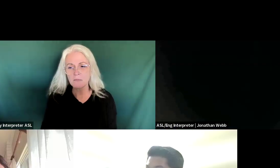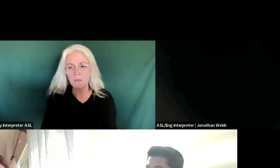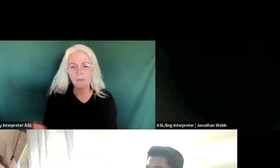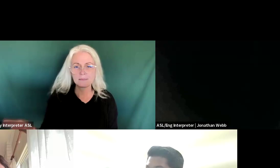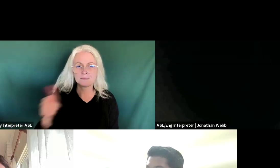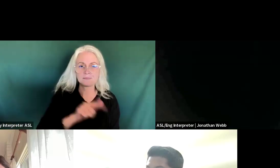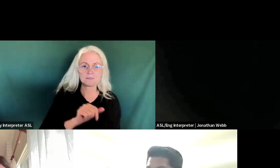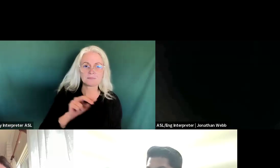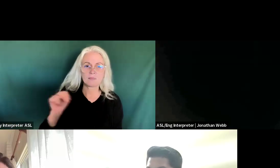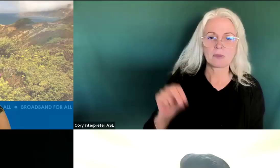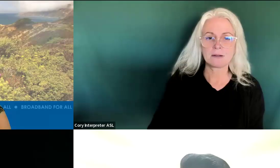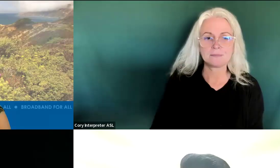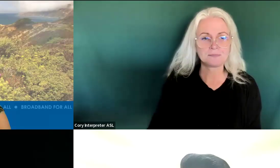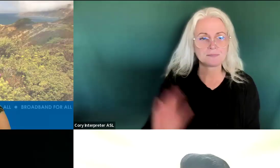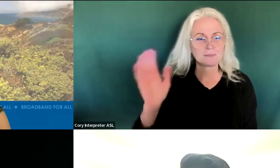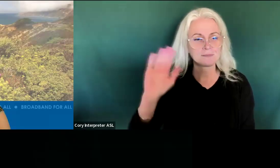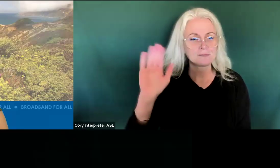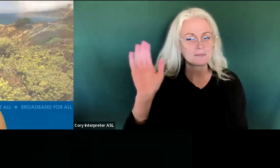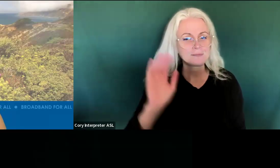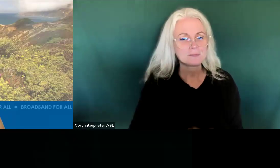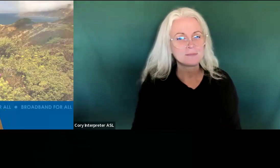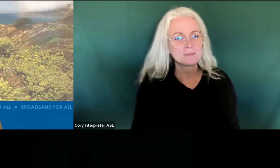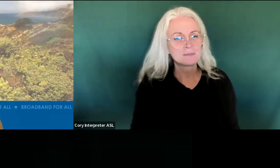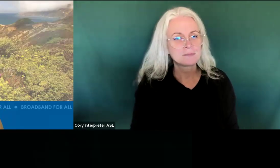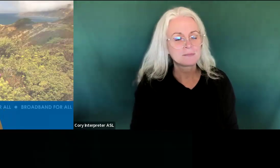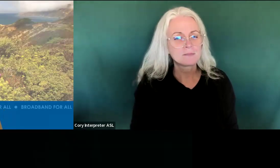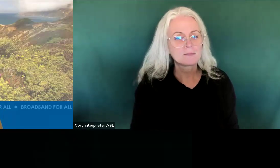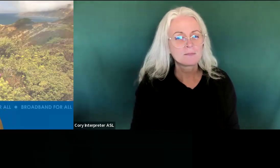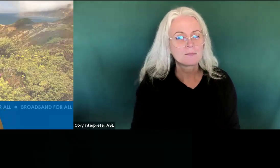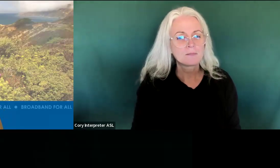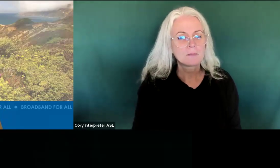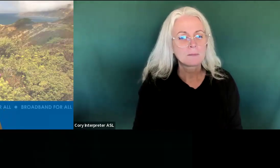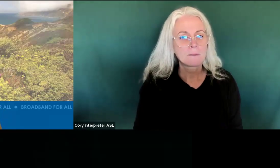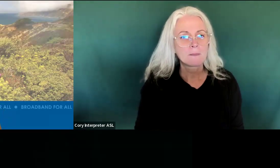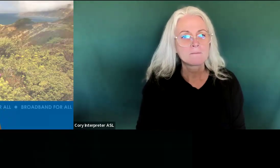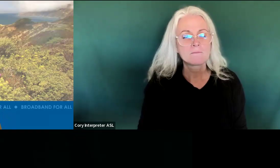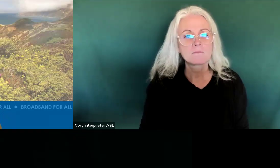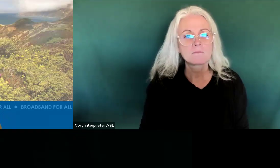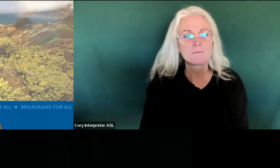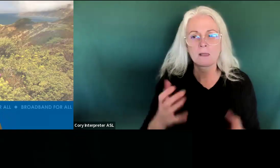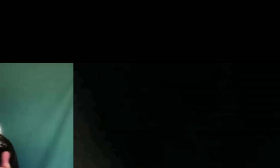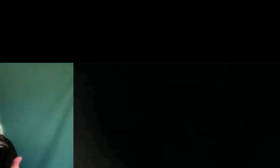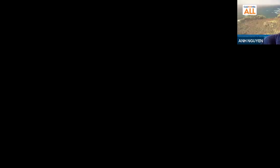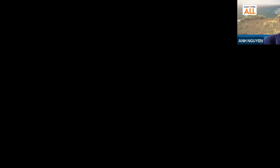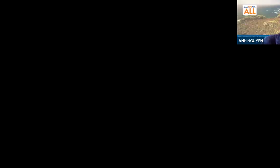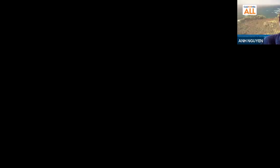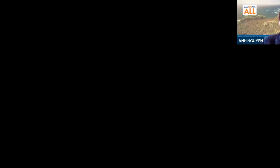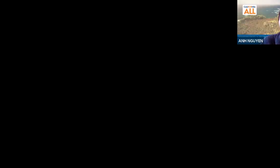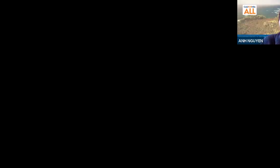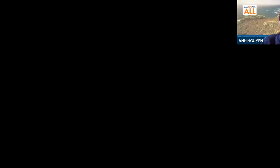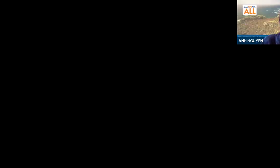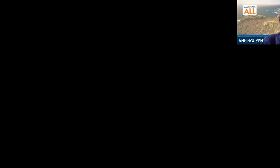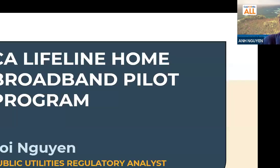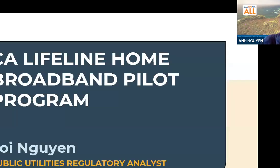I'll pass it back to Anne. Thanks, Araceli. Very quickly too, I would like to introduce our next